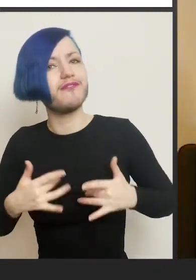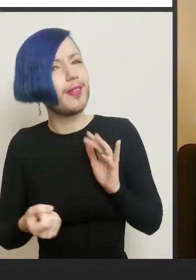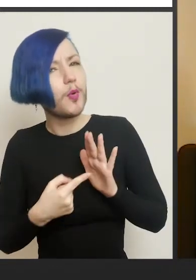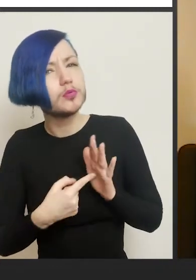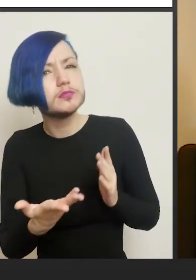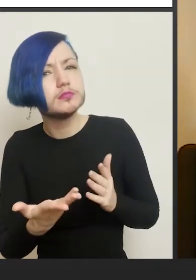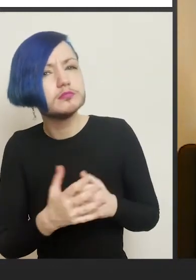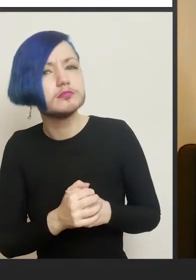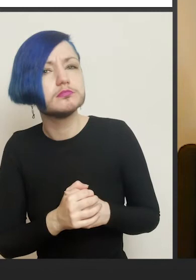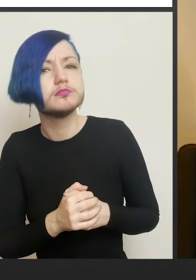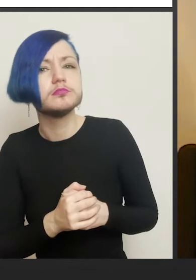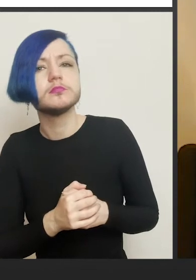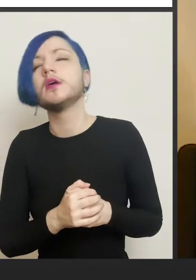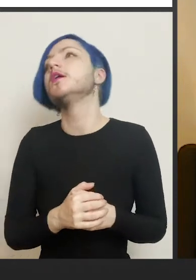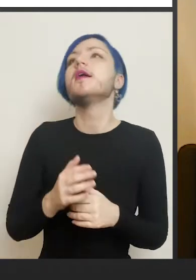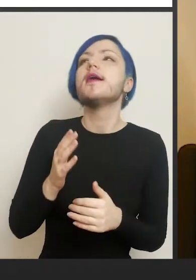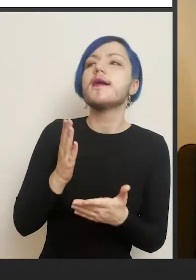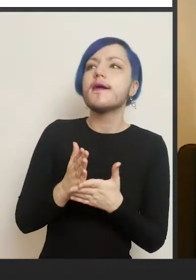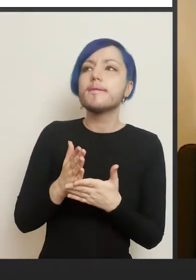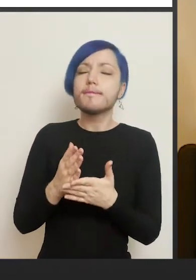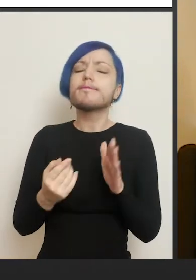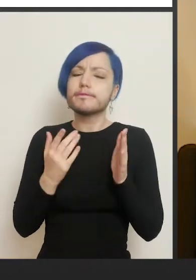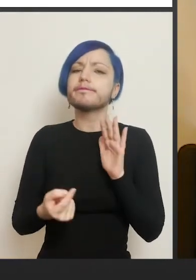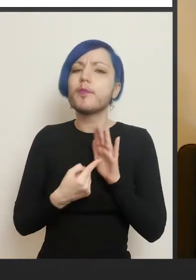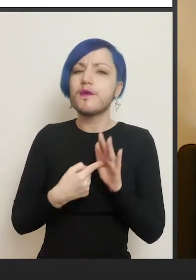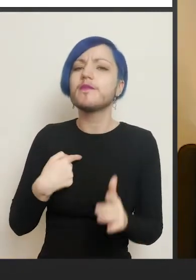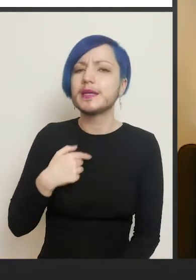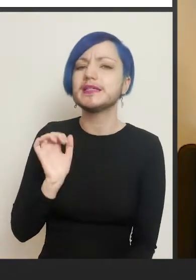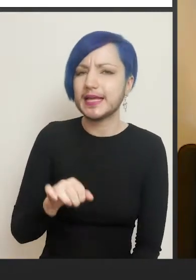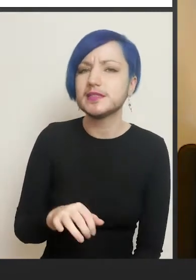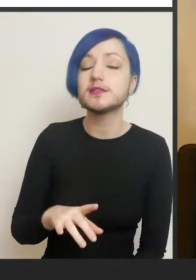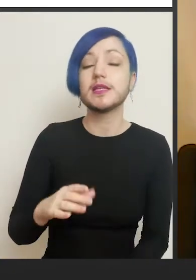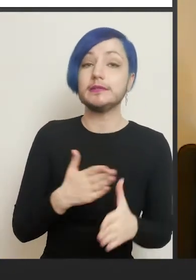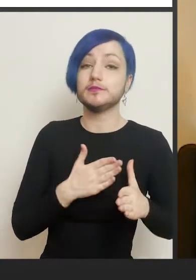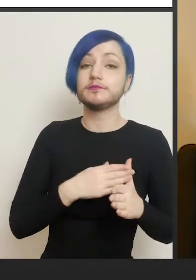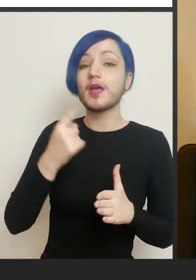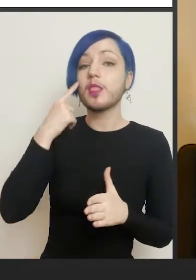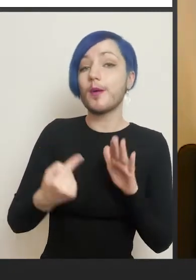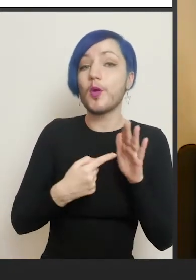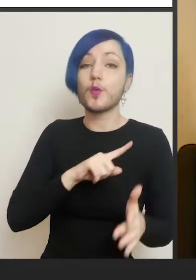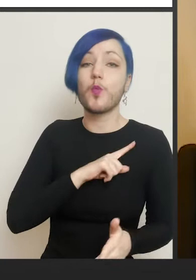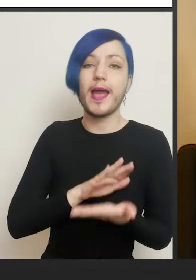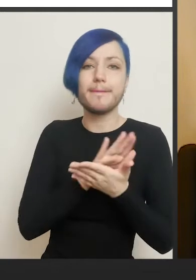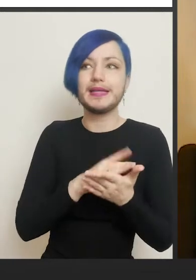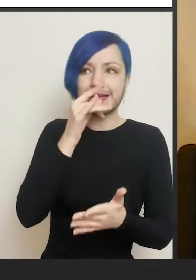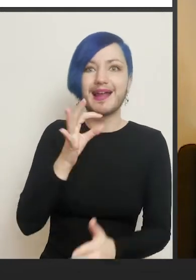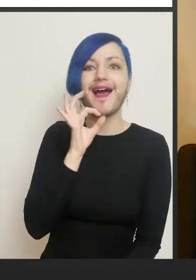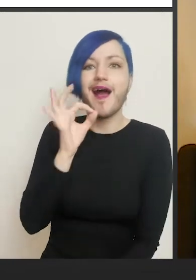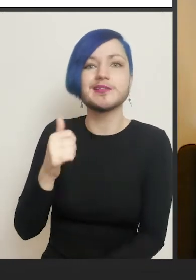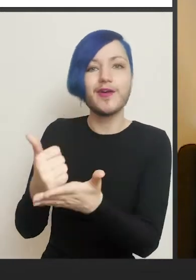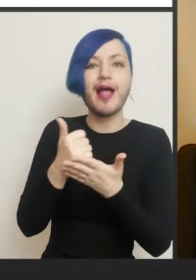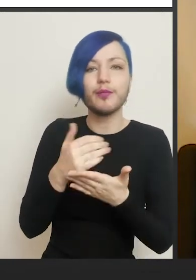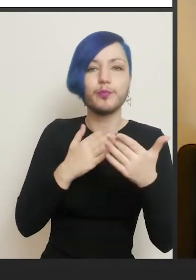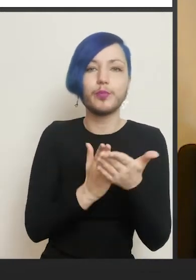It was really important to me. At first, I thought it was important because it meant that I could legitimately ask for